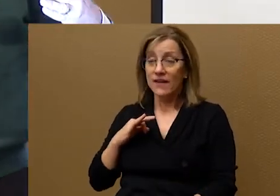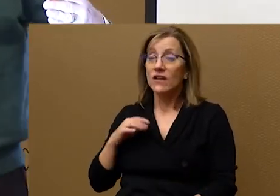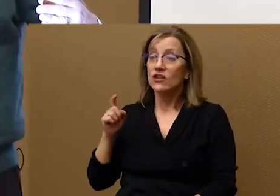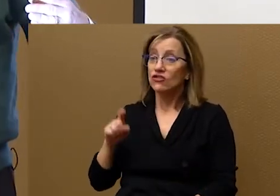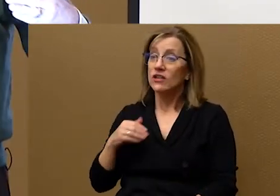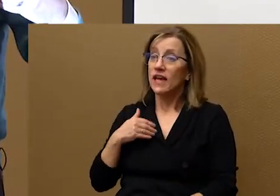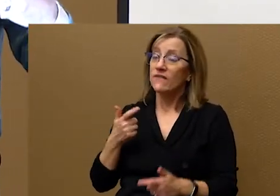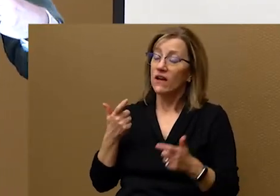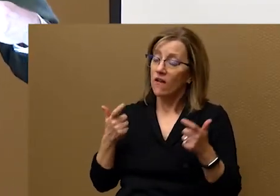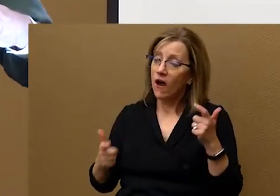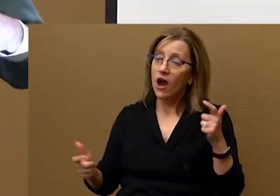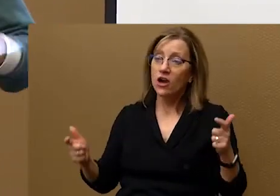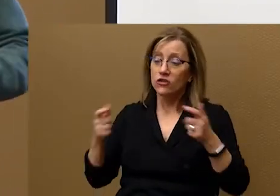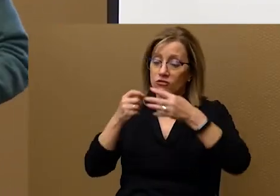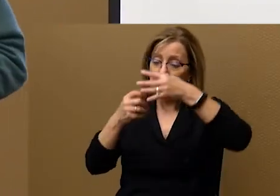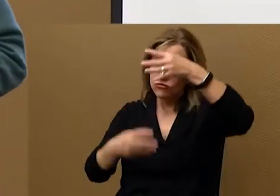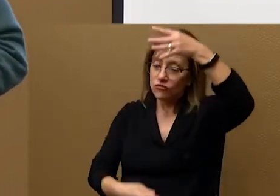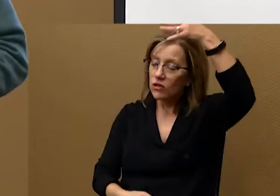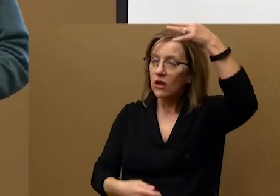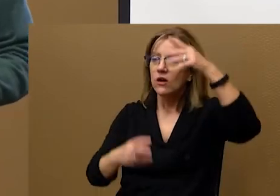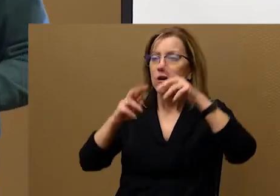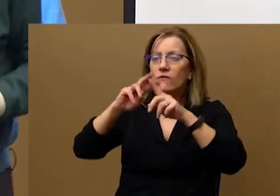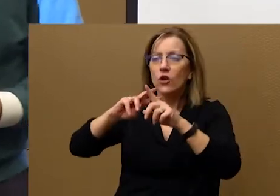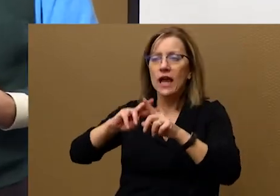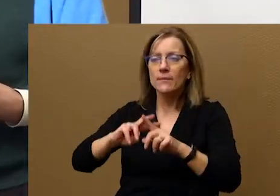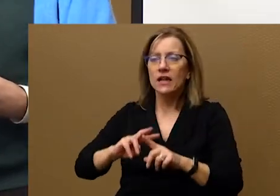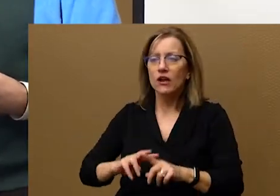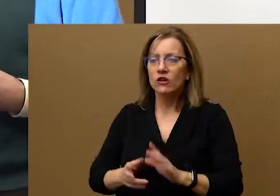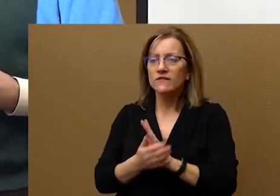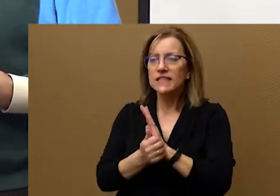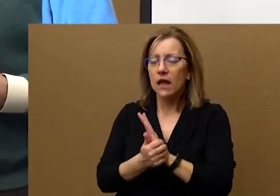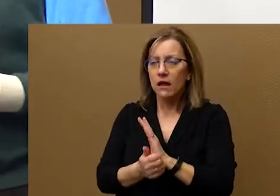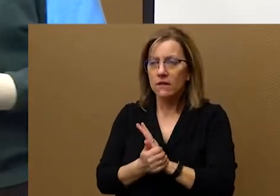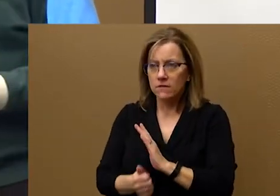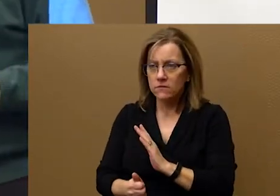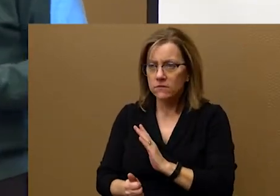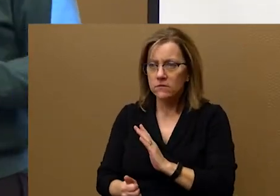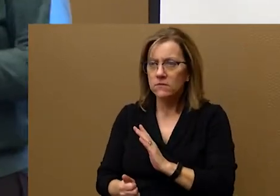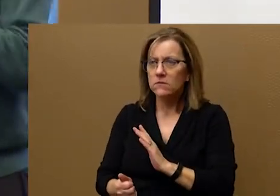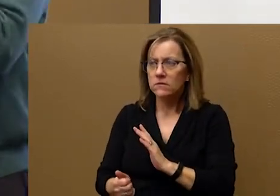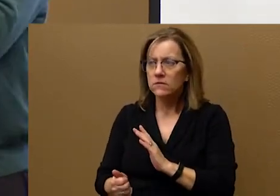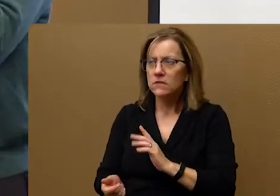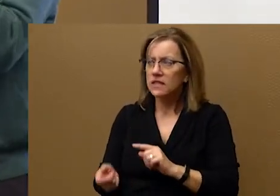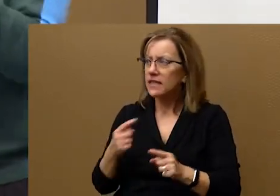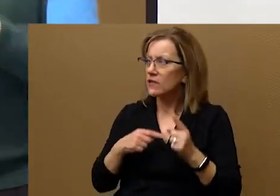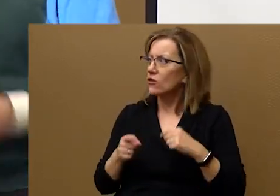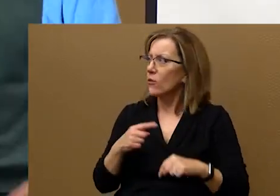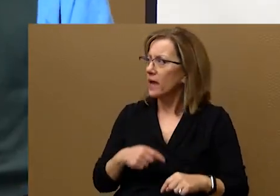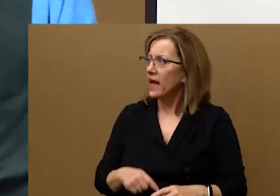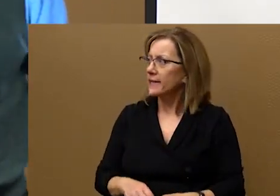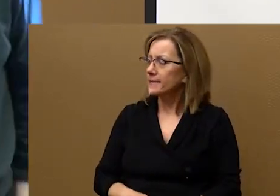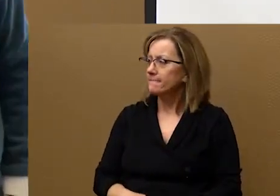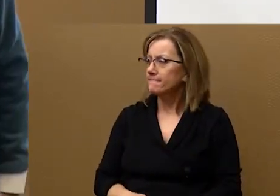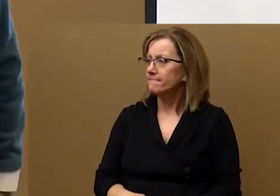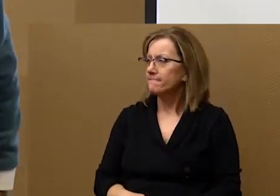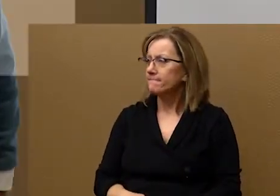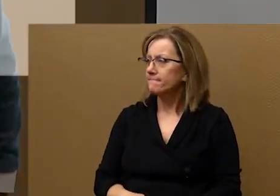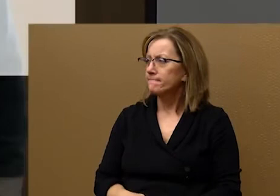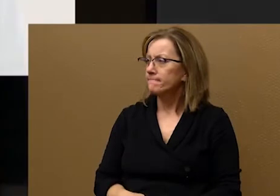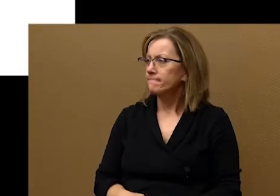large vocabulary for skills so you can go, that was a disagreeing appropriately skill.